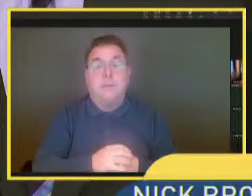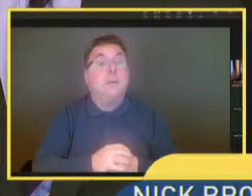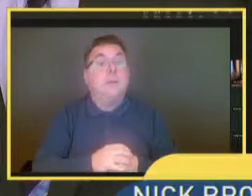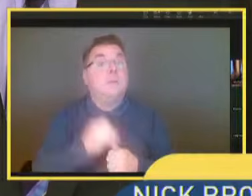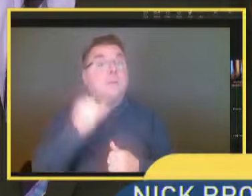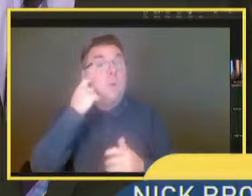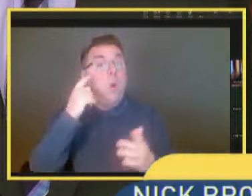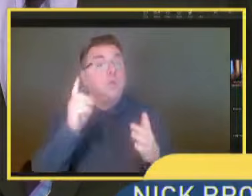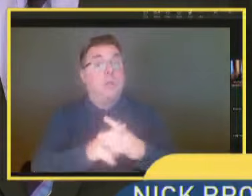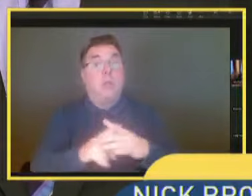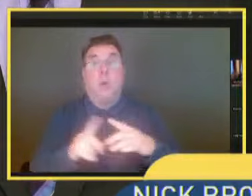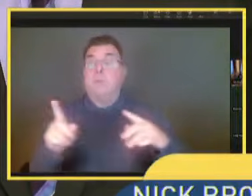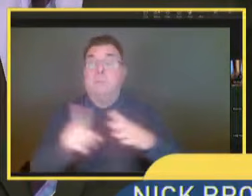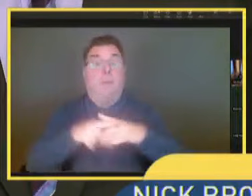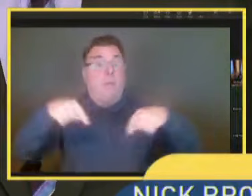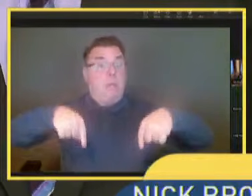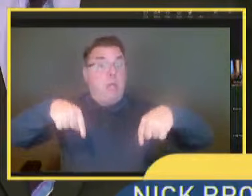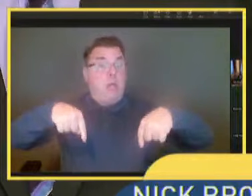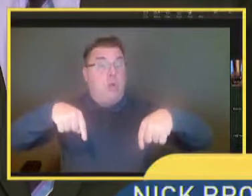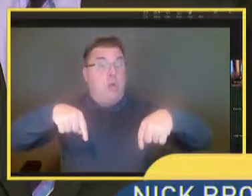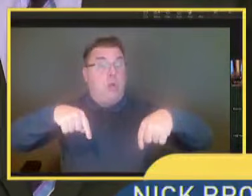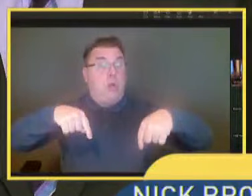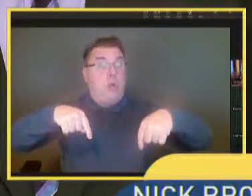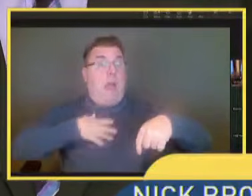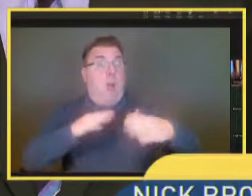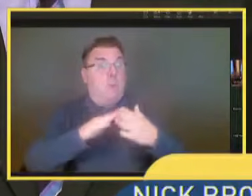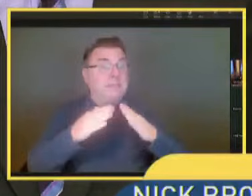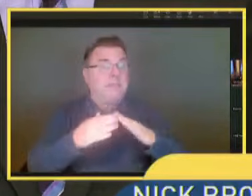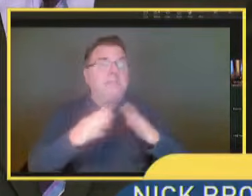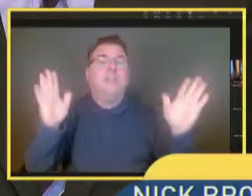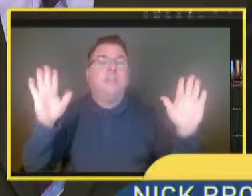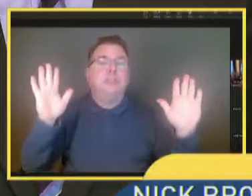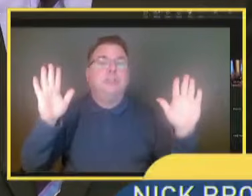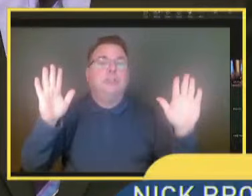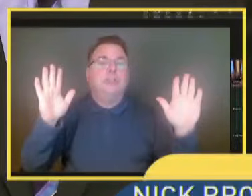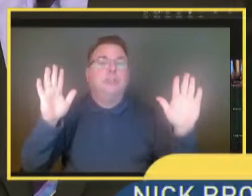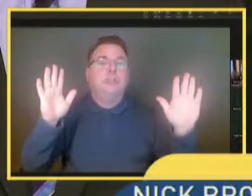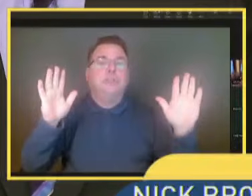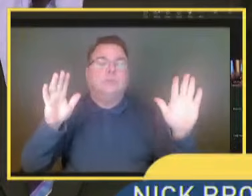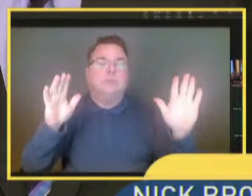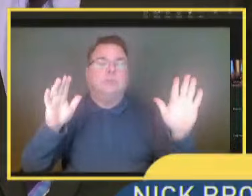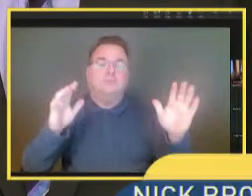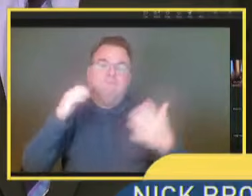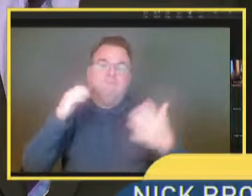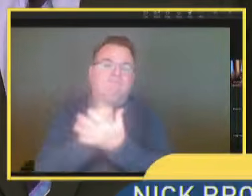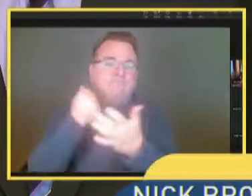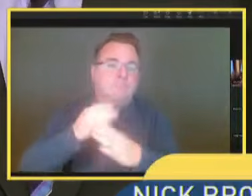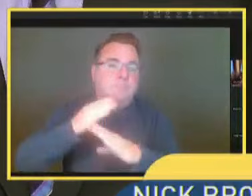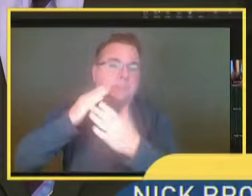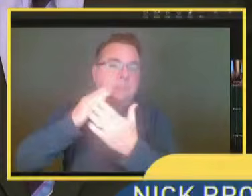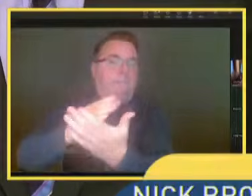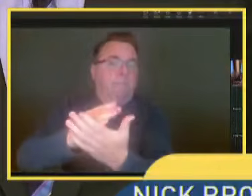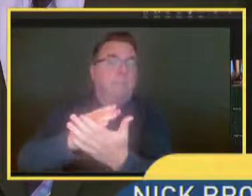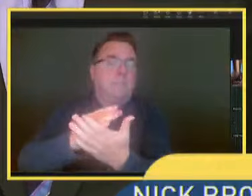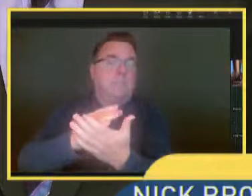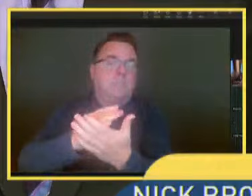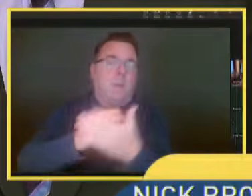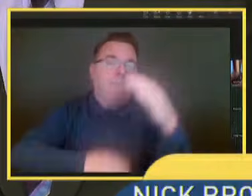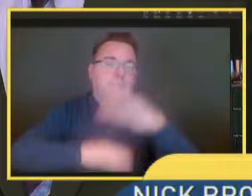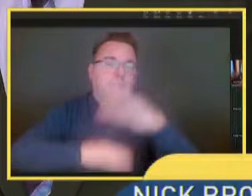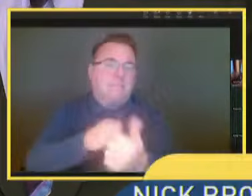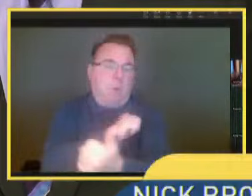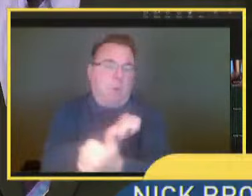our streets and in our neighborhoods, we will do everything within our authority to stop it. I also just want to speak